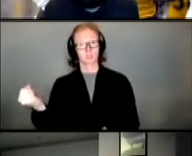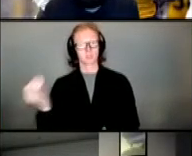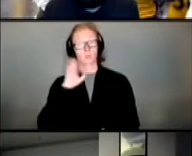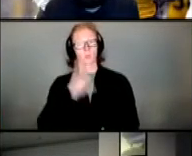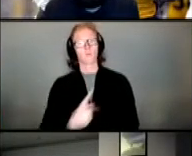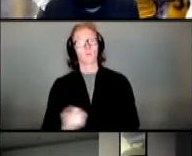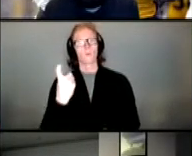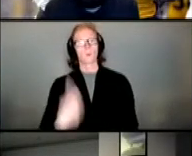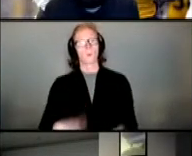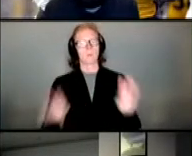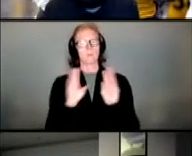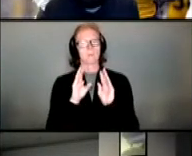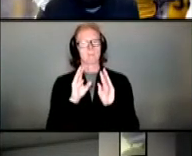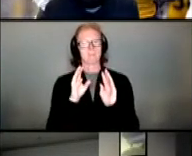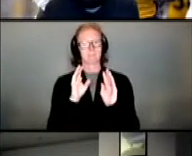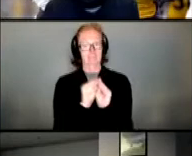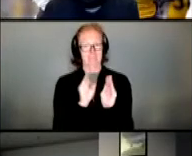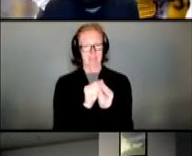more mediation